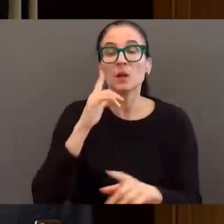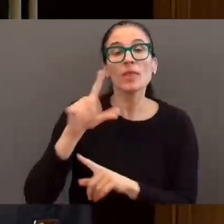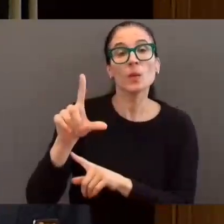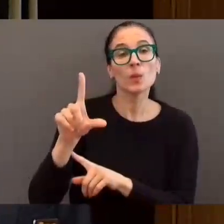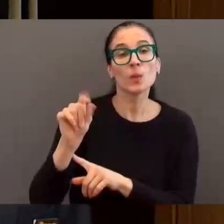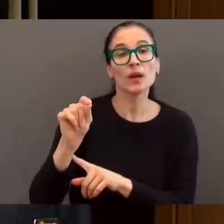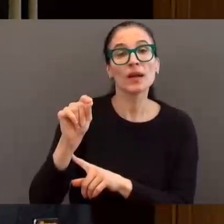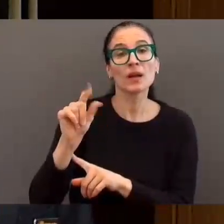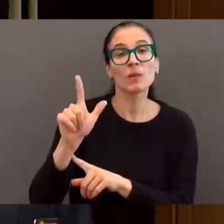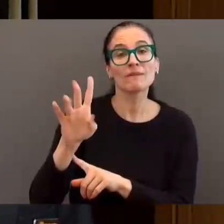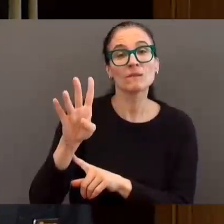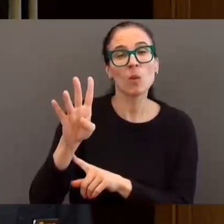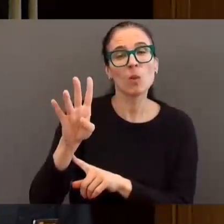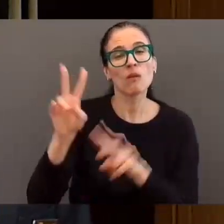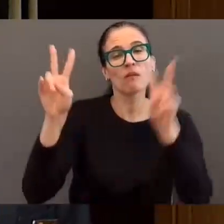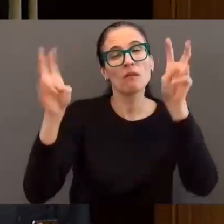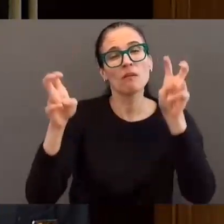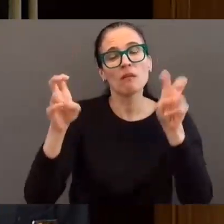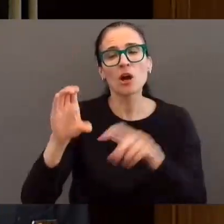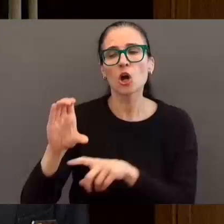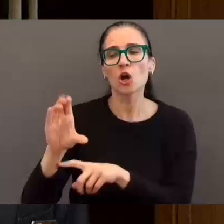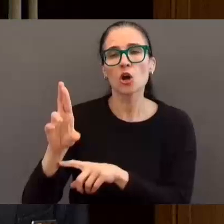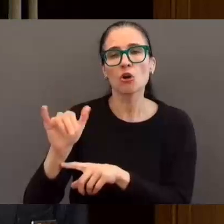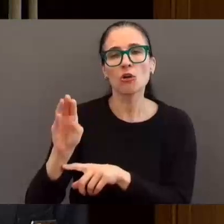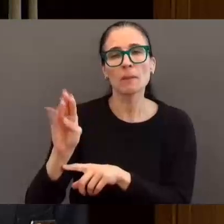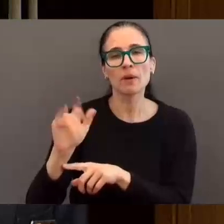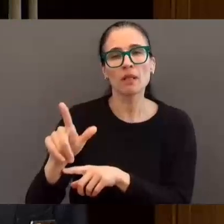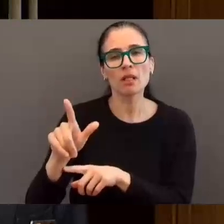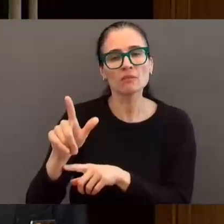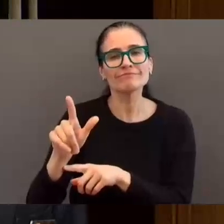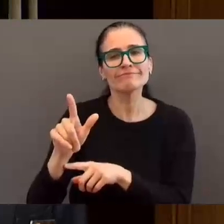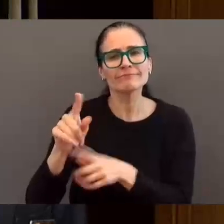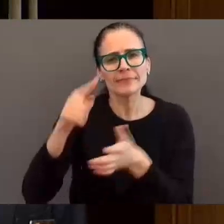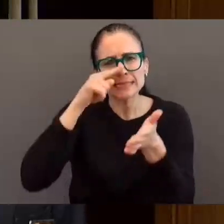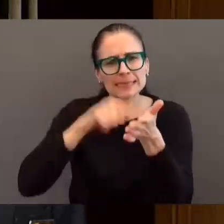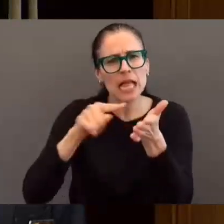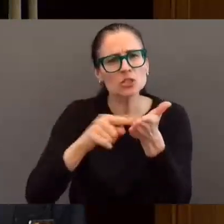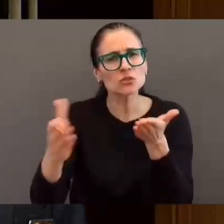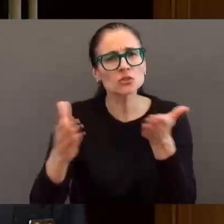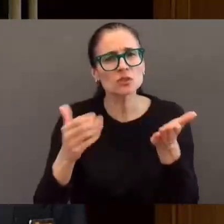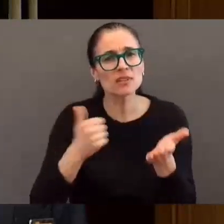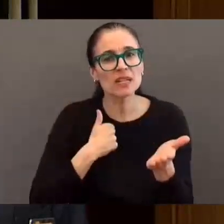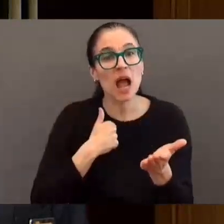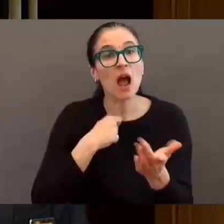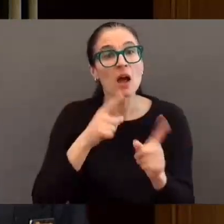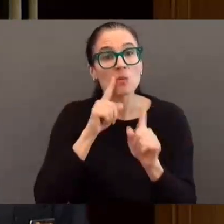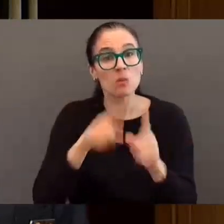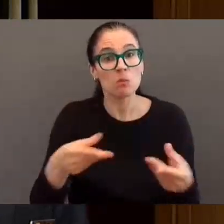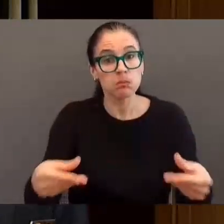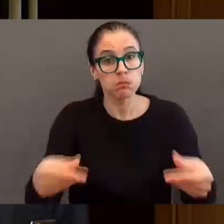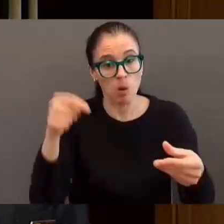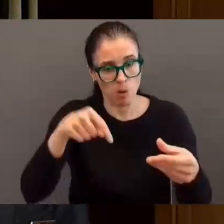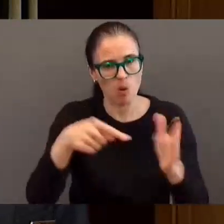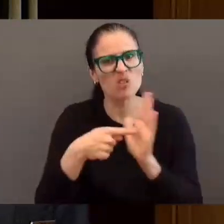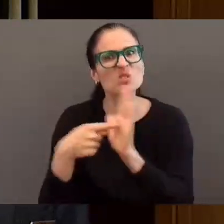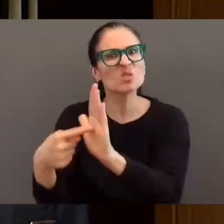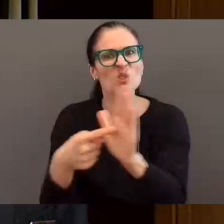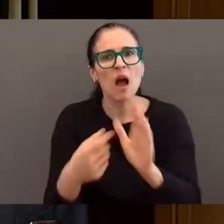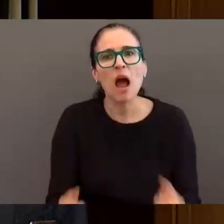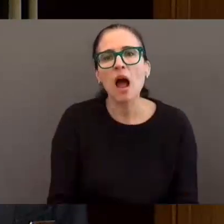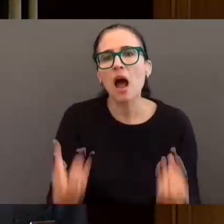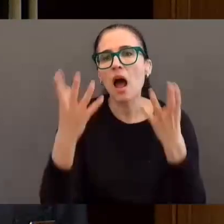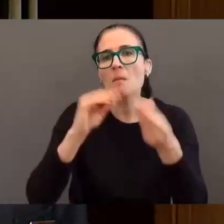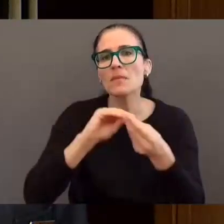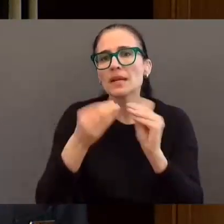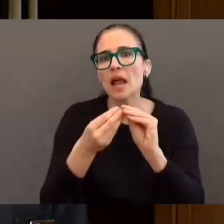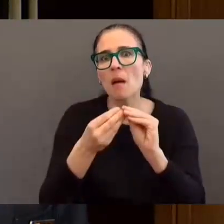groups producing fentanyl nearly doubled in 1 year between 23 and 24 right here in British